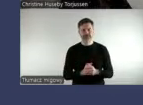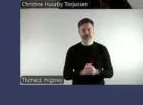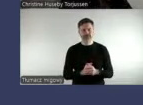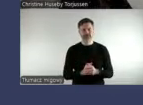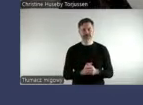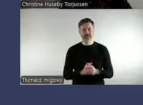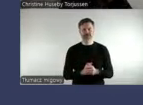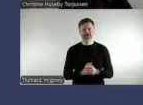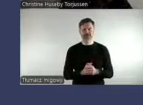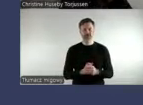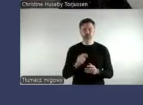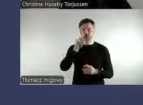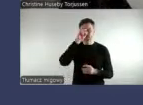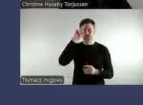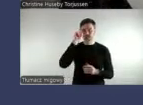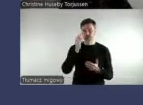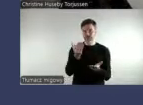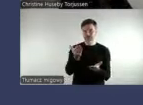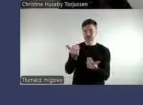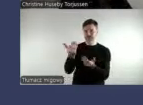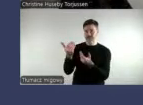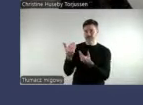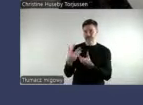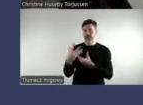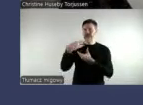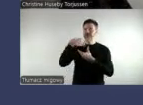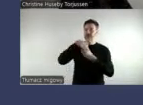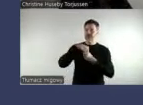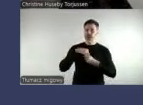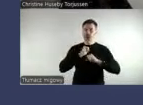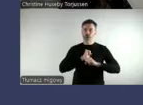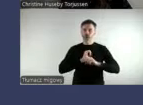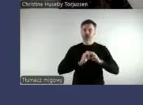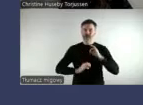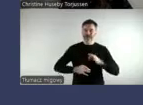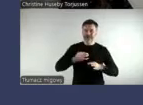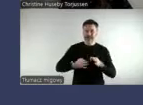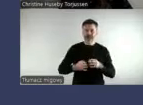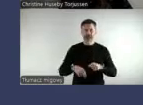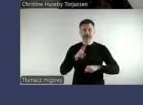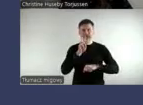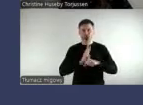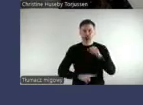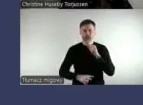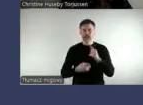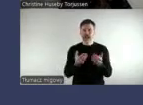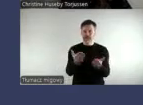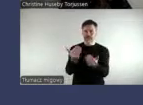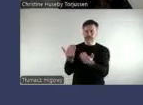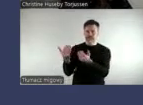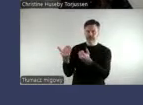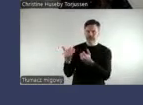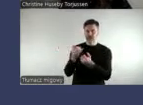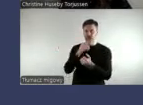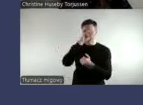civil defense, in healthcare, in police force, and voluntary organizations. So we all need to